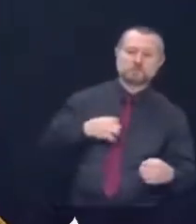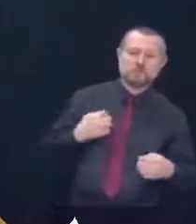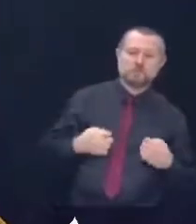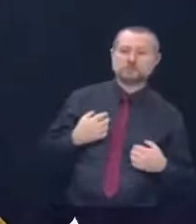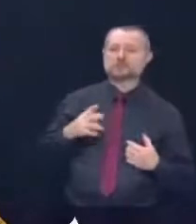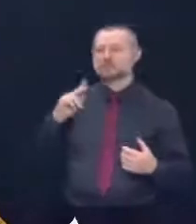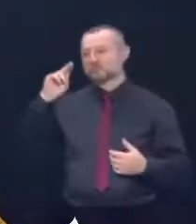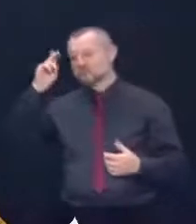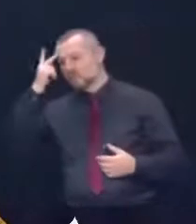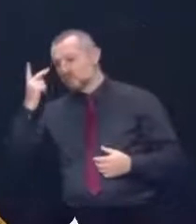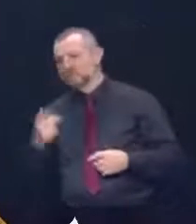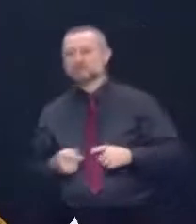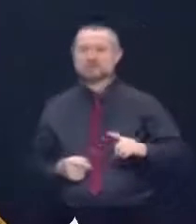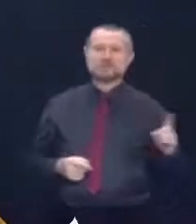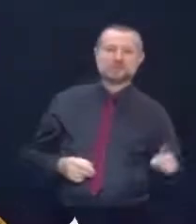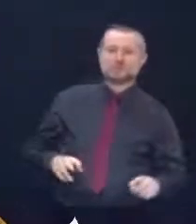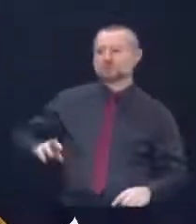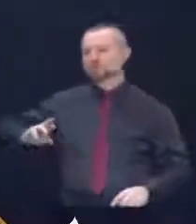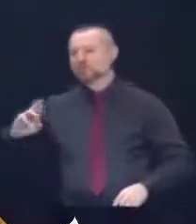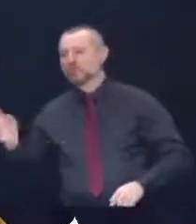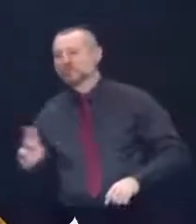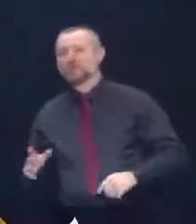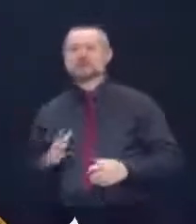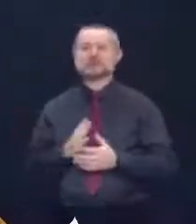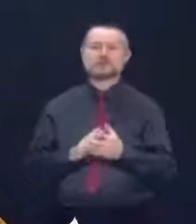own strongly held opinion, right?